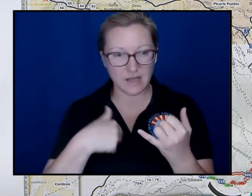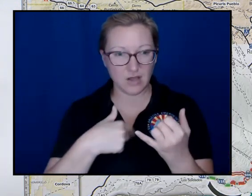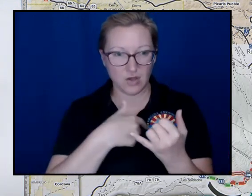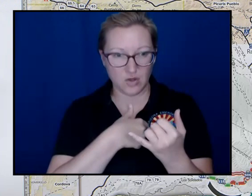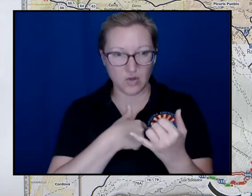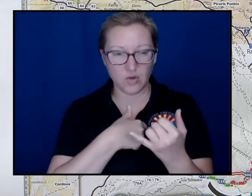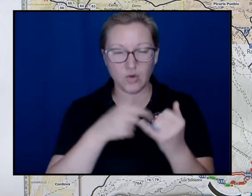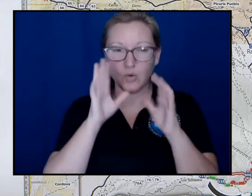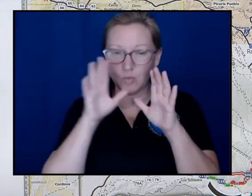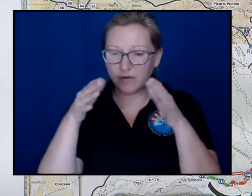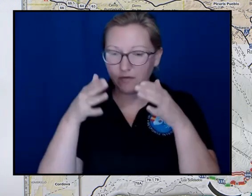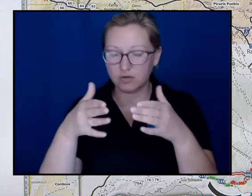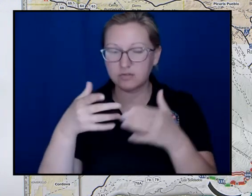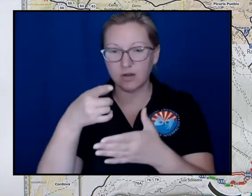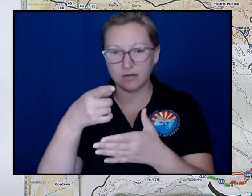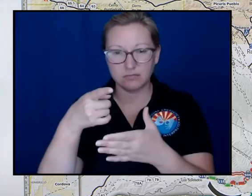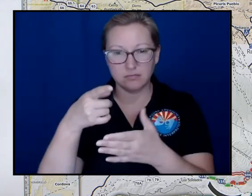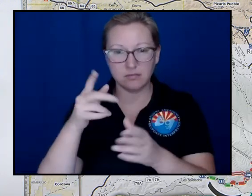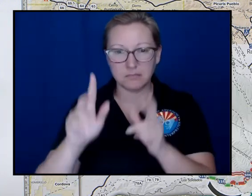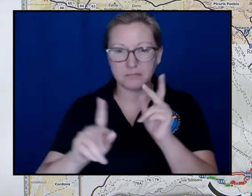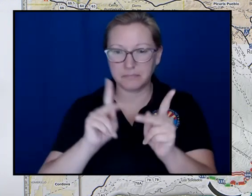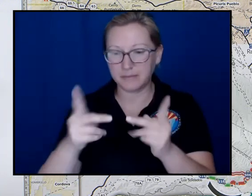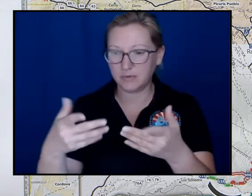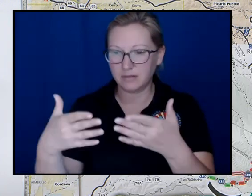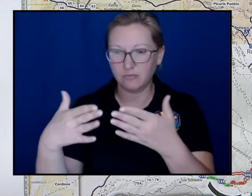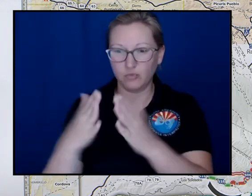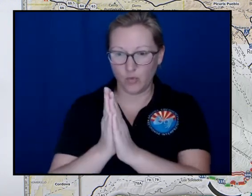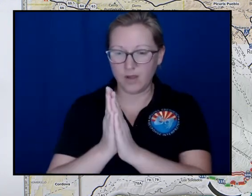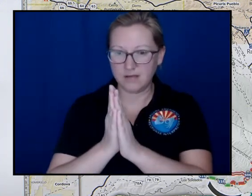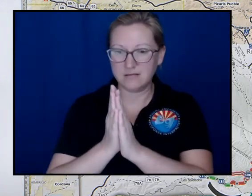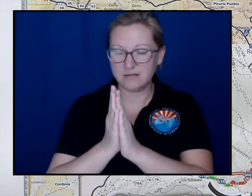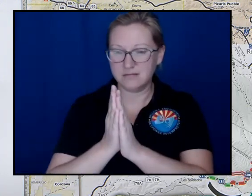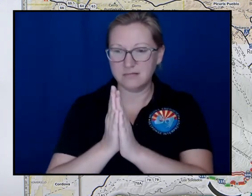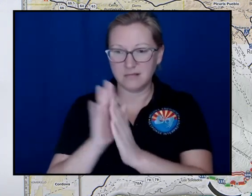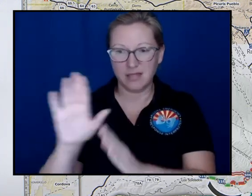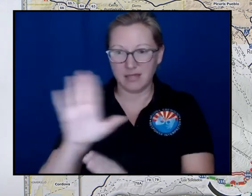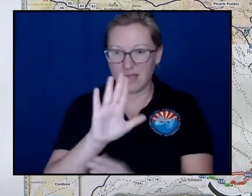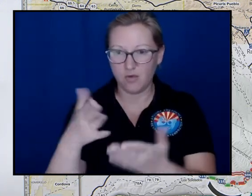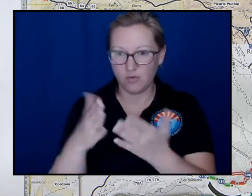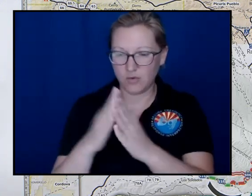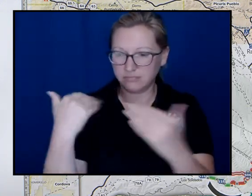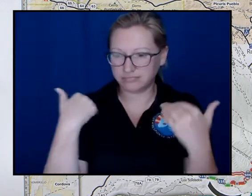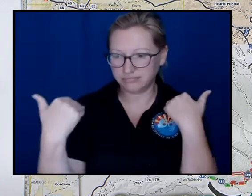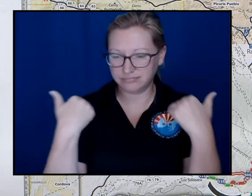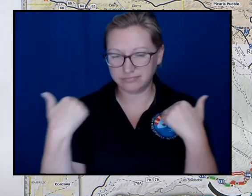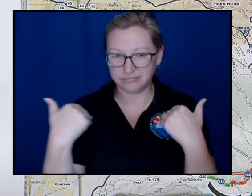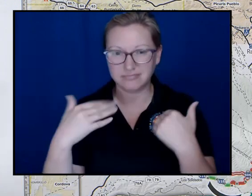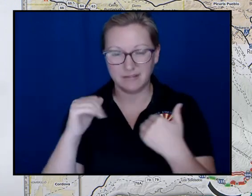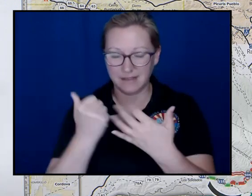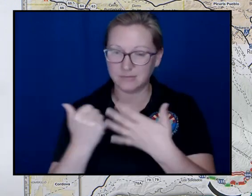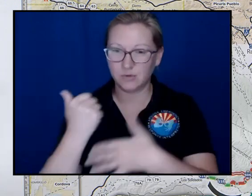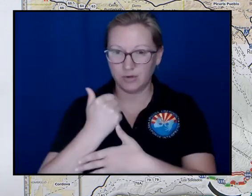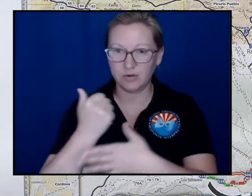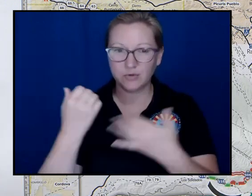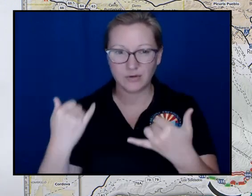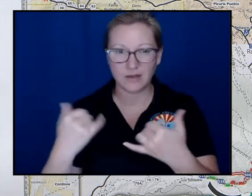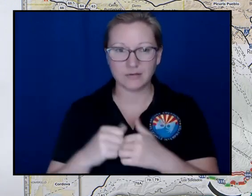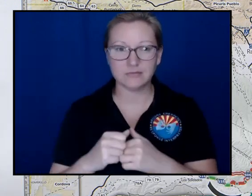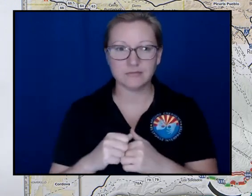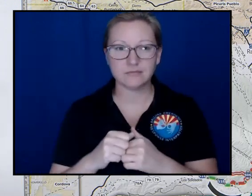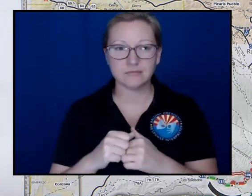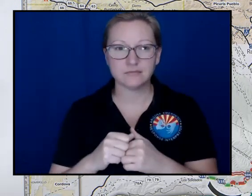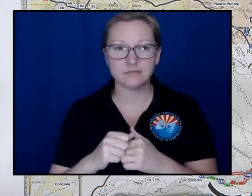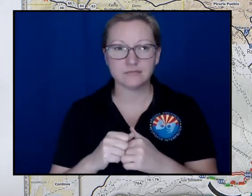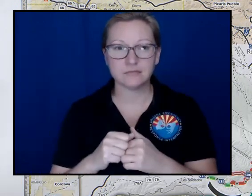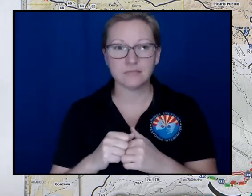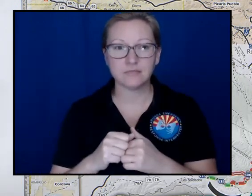requests. That's number one for us right now. But we did have some issues here we did have